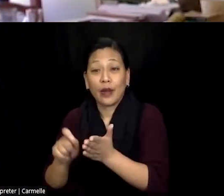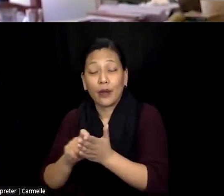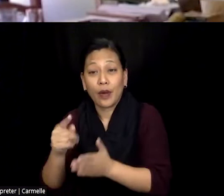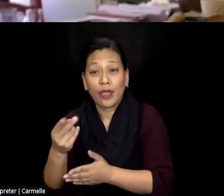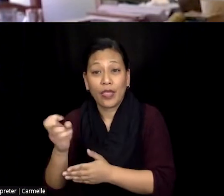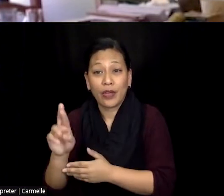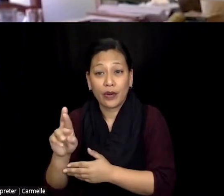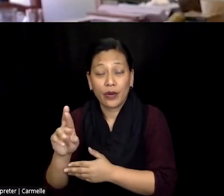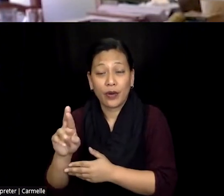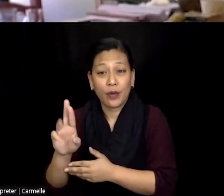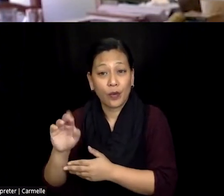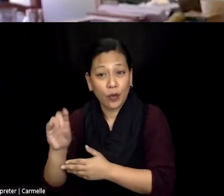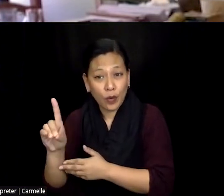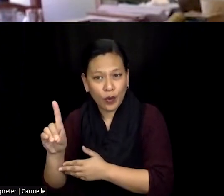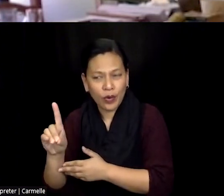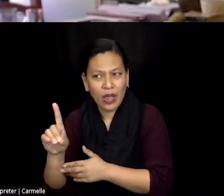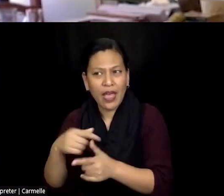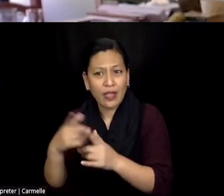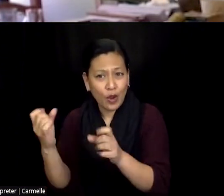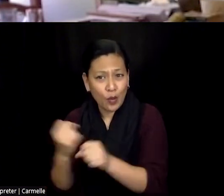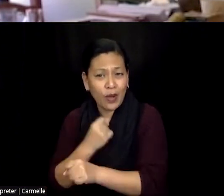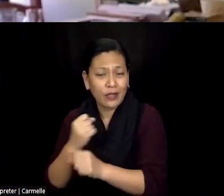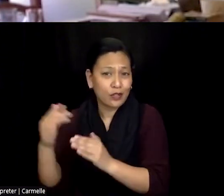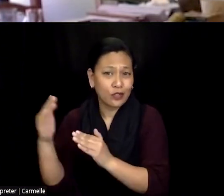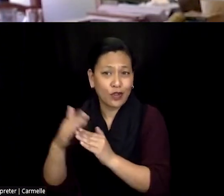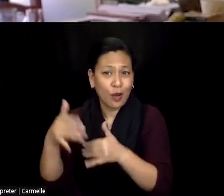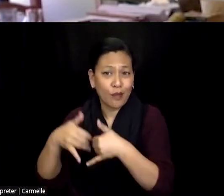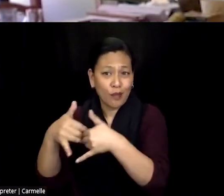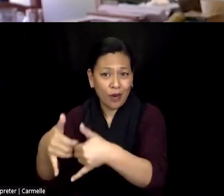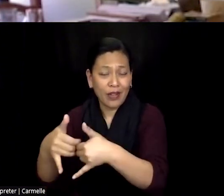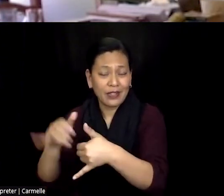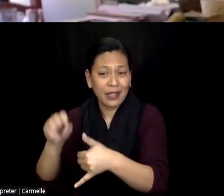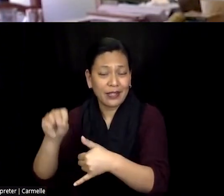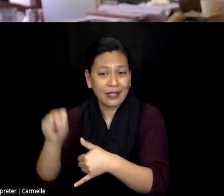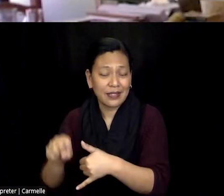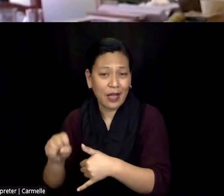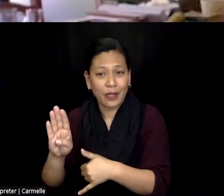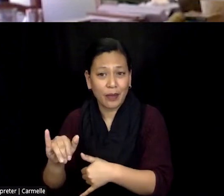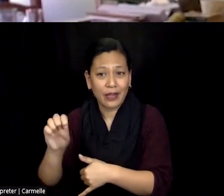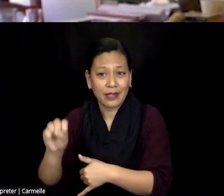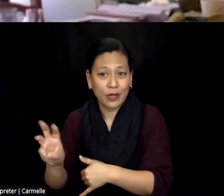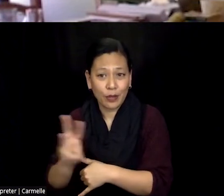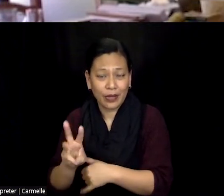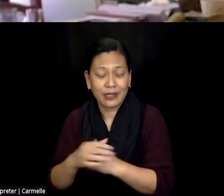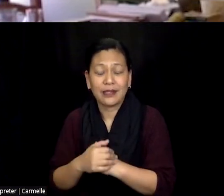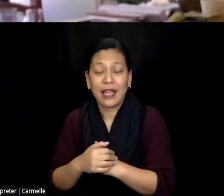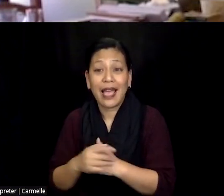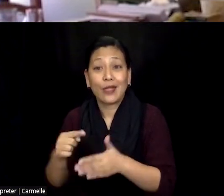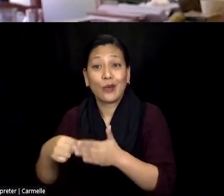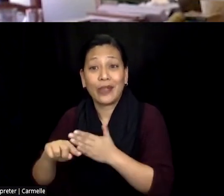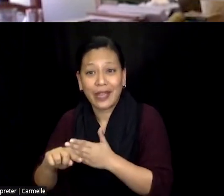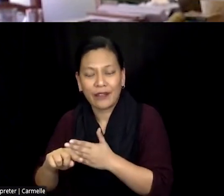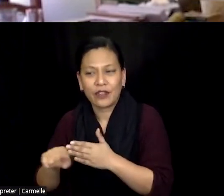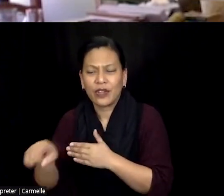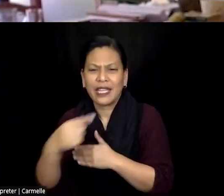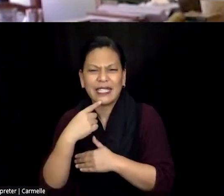it won the Grand Jury Prize at South by Southwest. And that next week I had responses on the same email chain